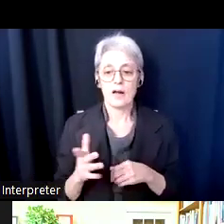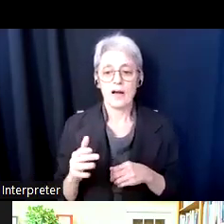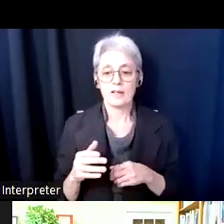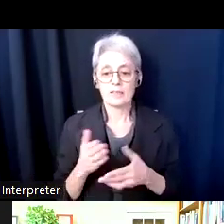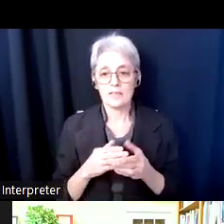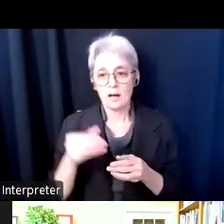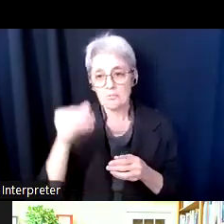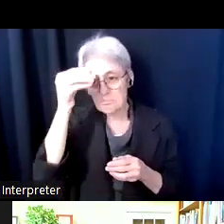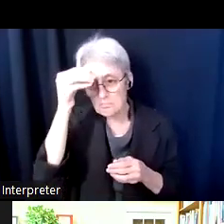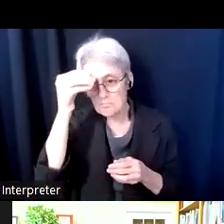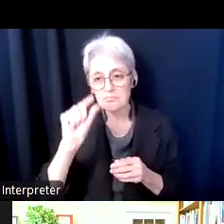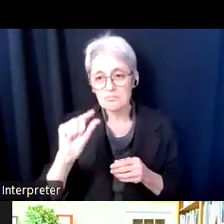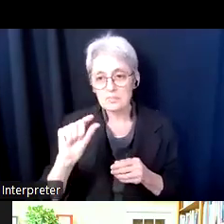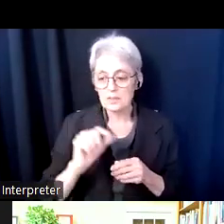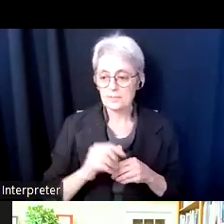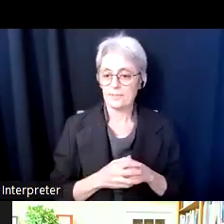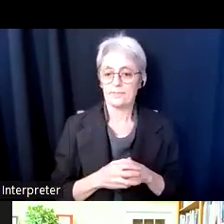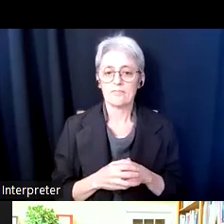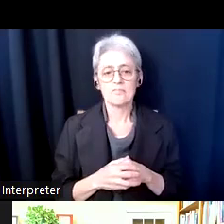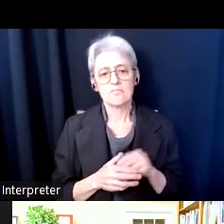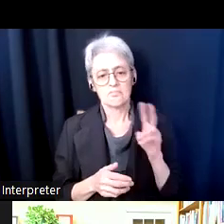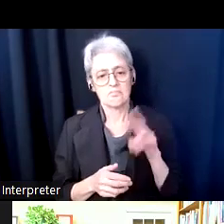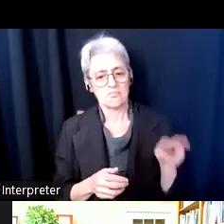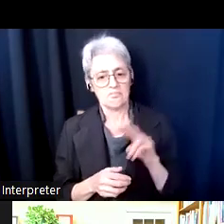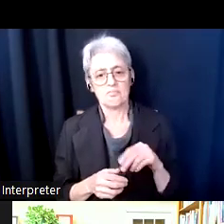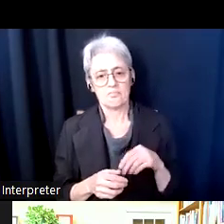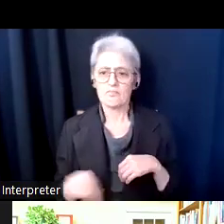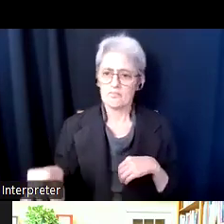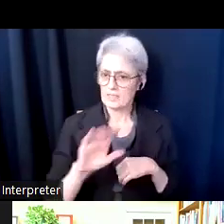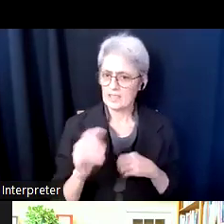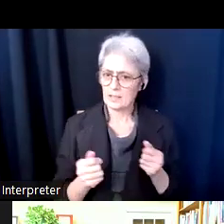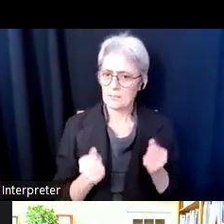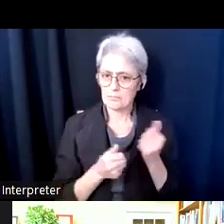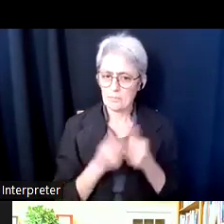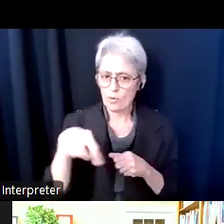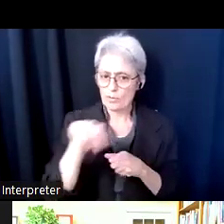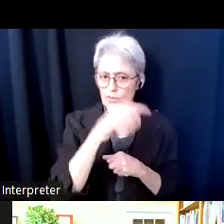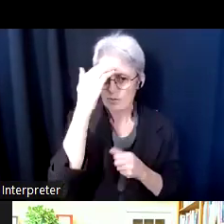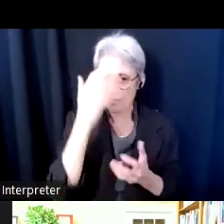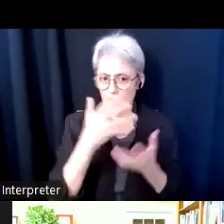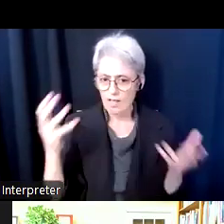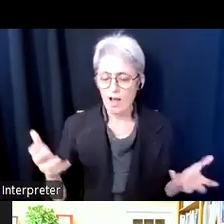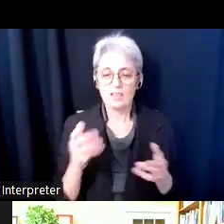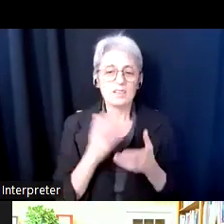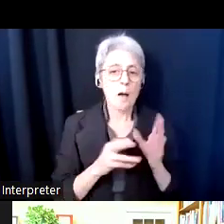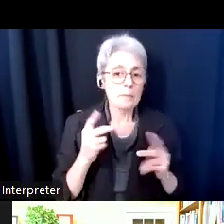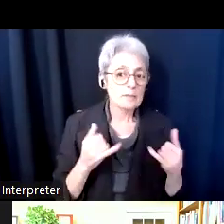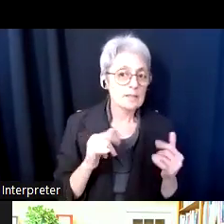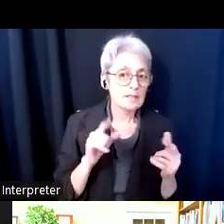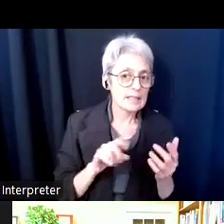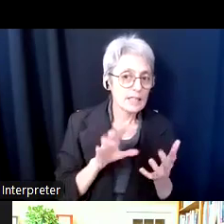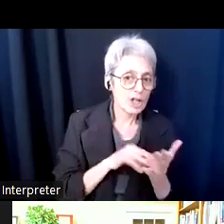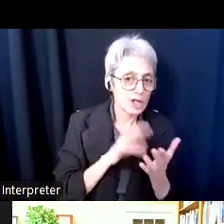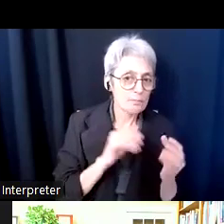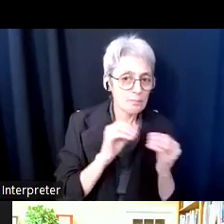knowledge looks like a fairly knowledgeable group, with some people still here to learn more. That's great, thank you.